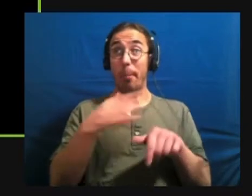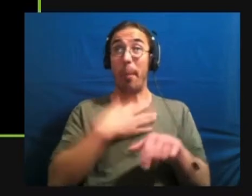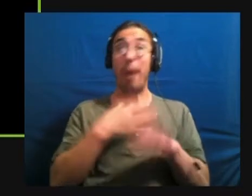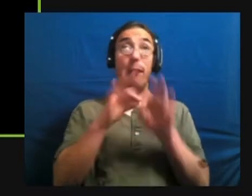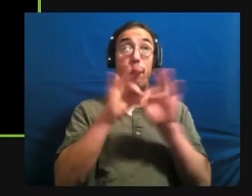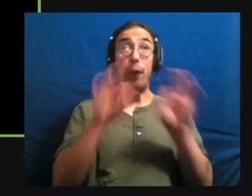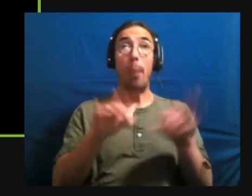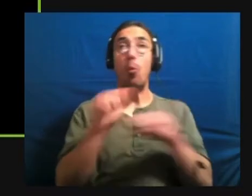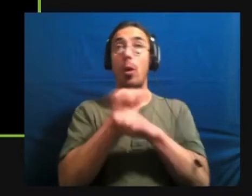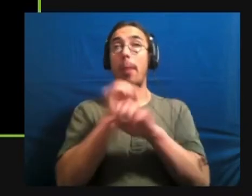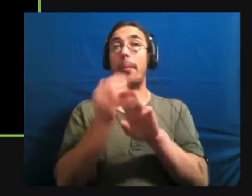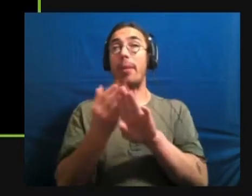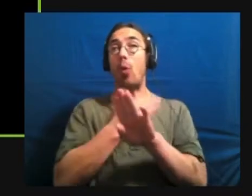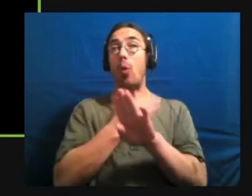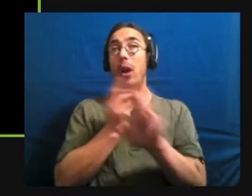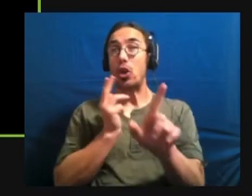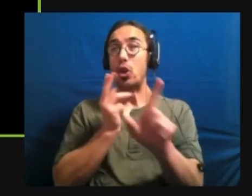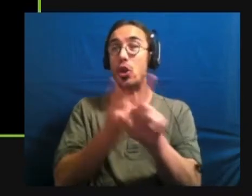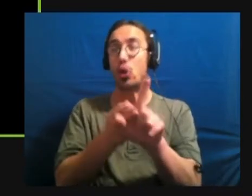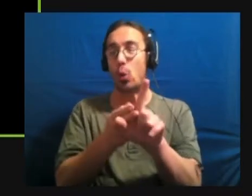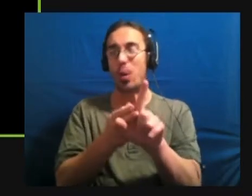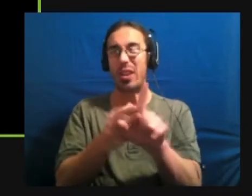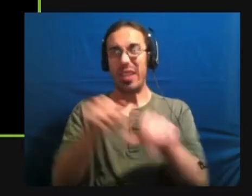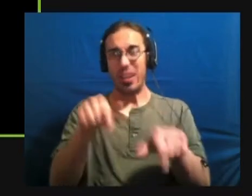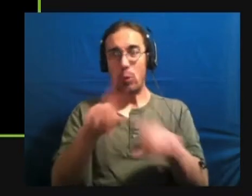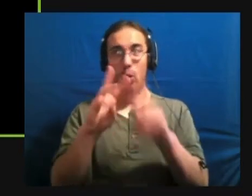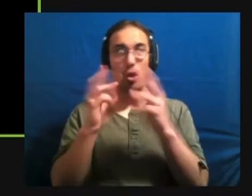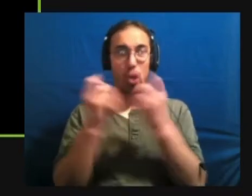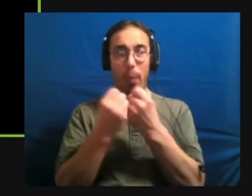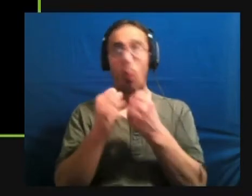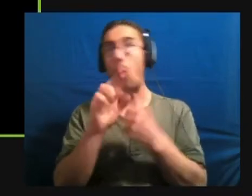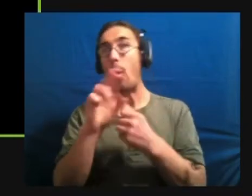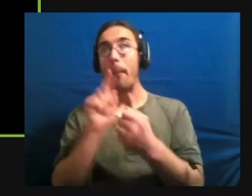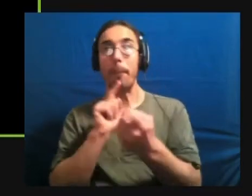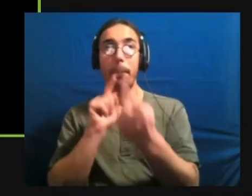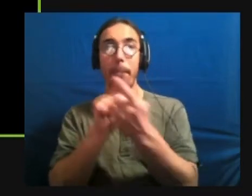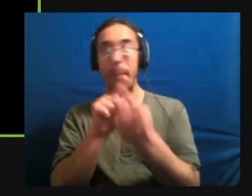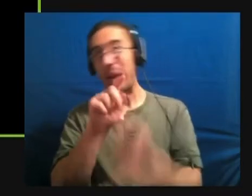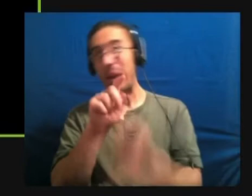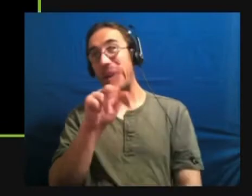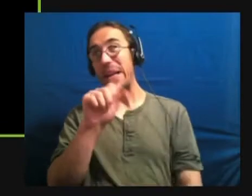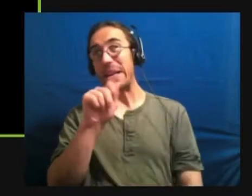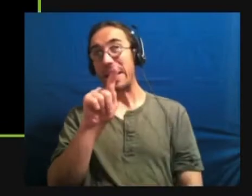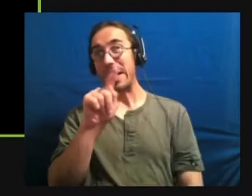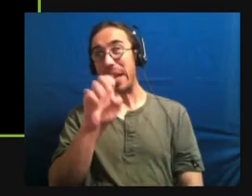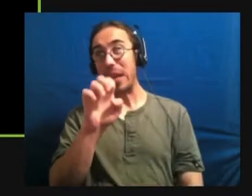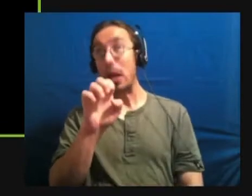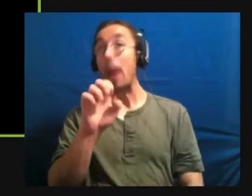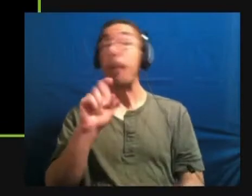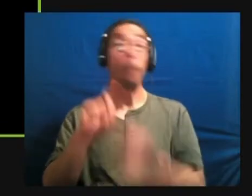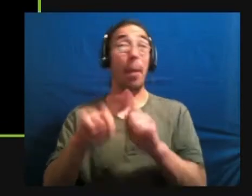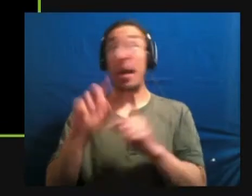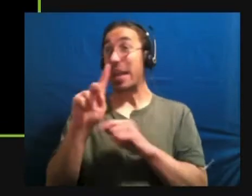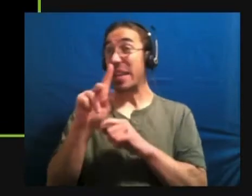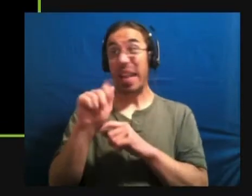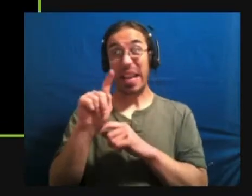before I met Kate. And then Kate has helped me